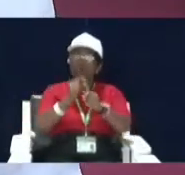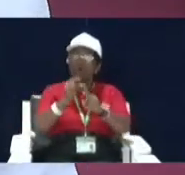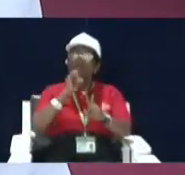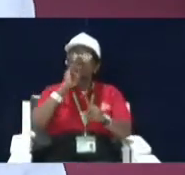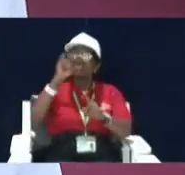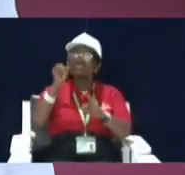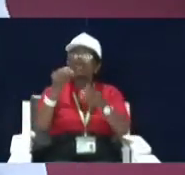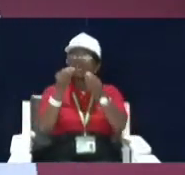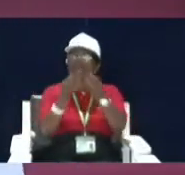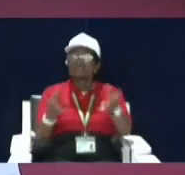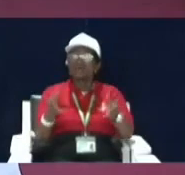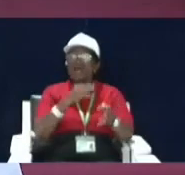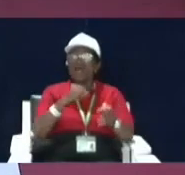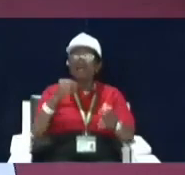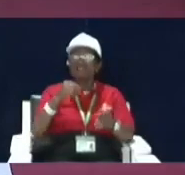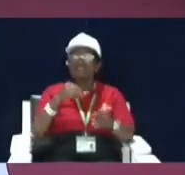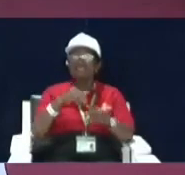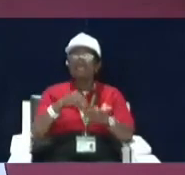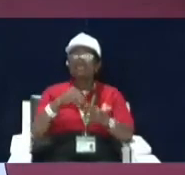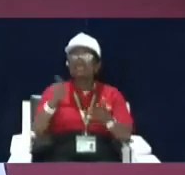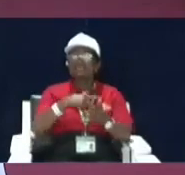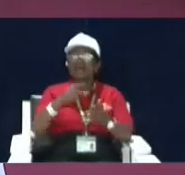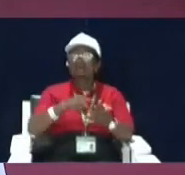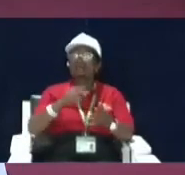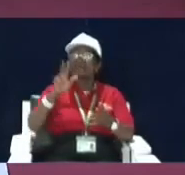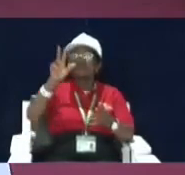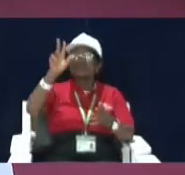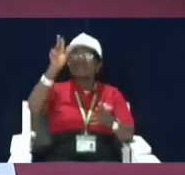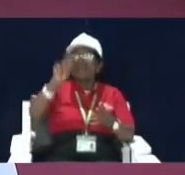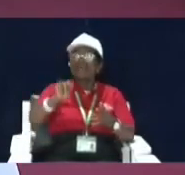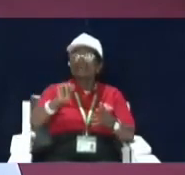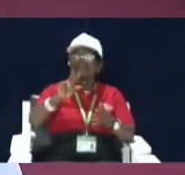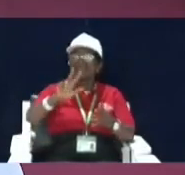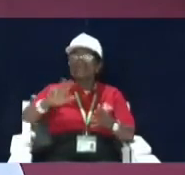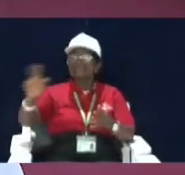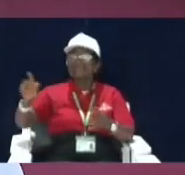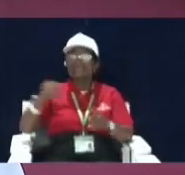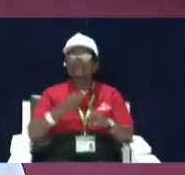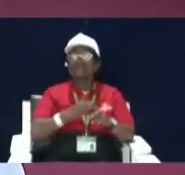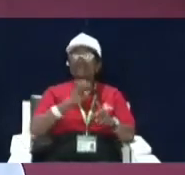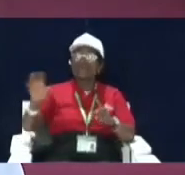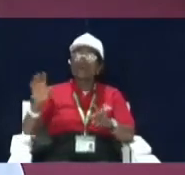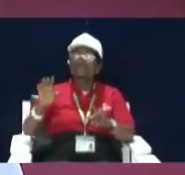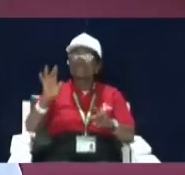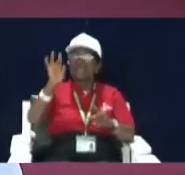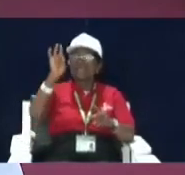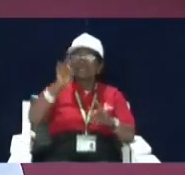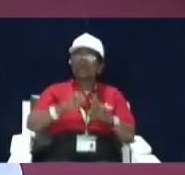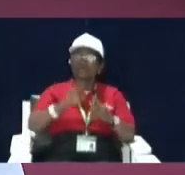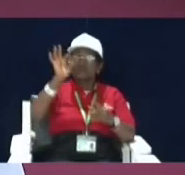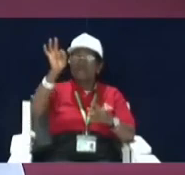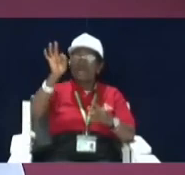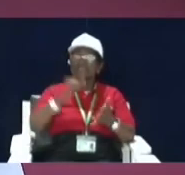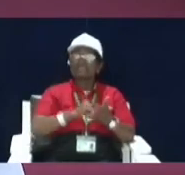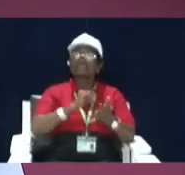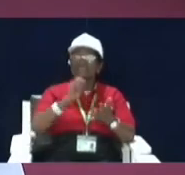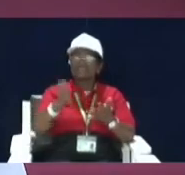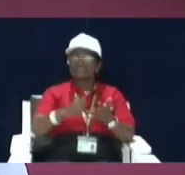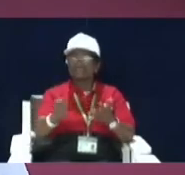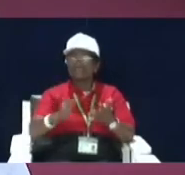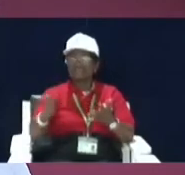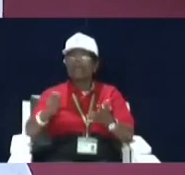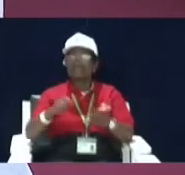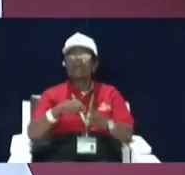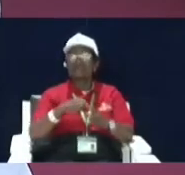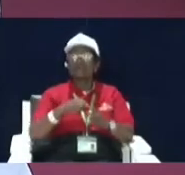And in Psalm 33, from verse 8 to 9, Psalm 33 from verse 8 to 9, it is written, once God